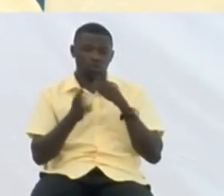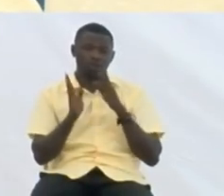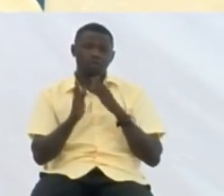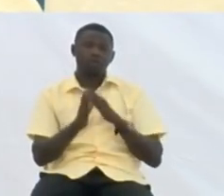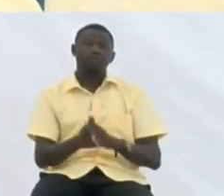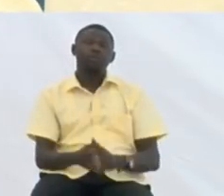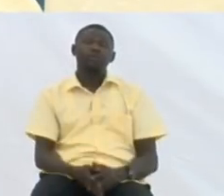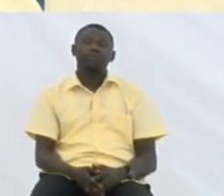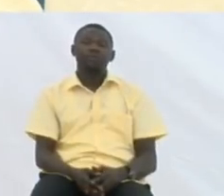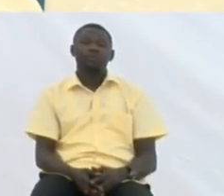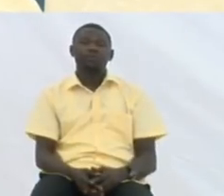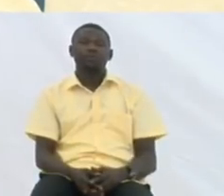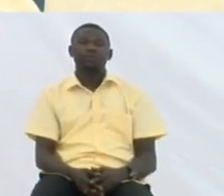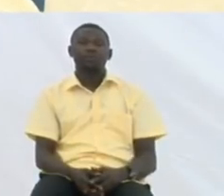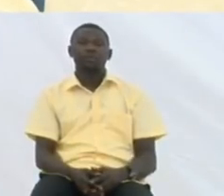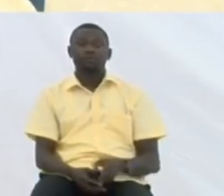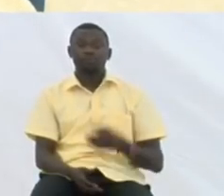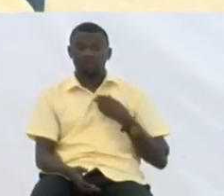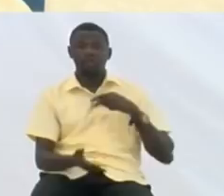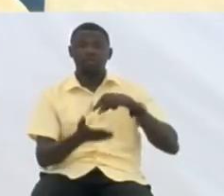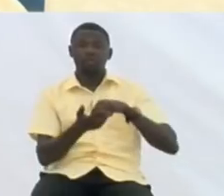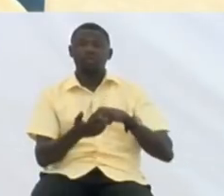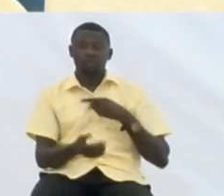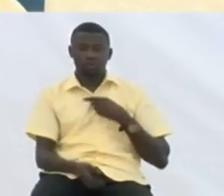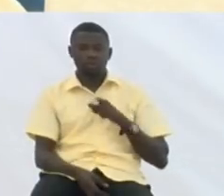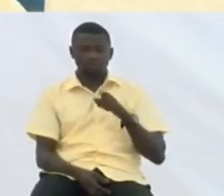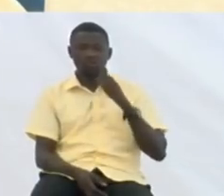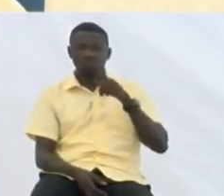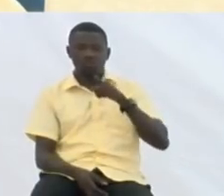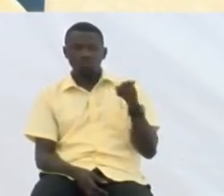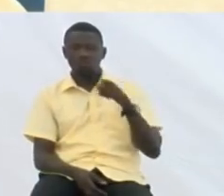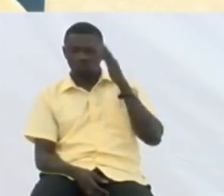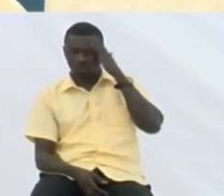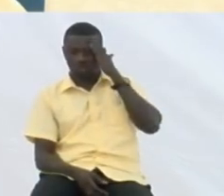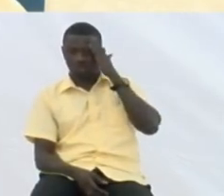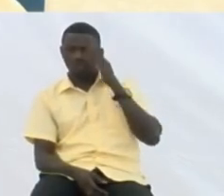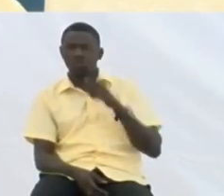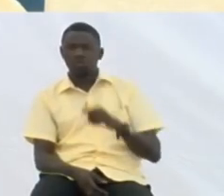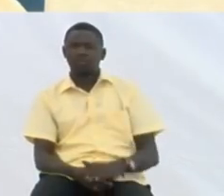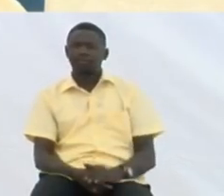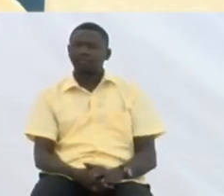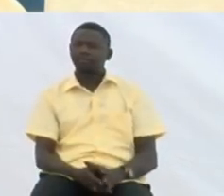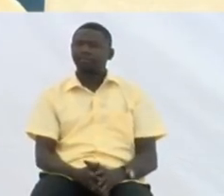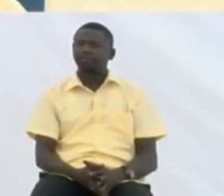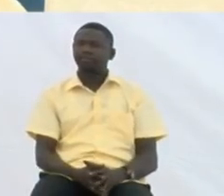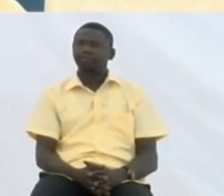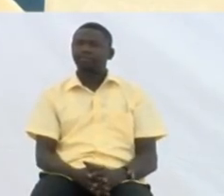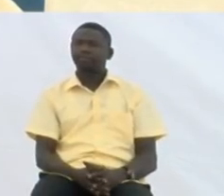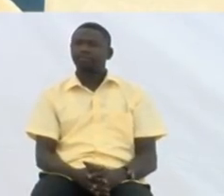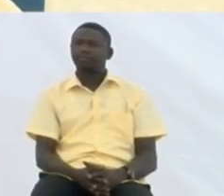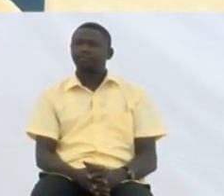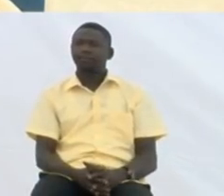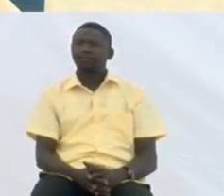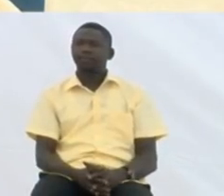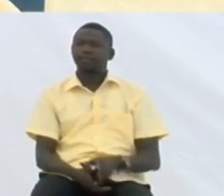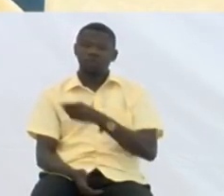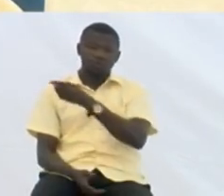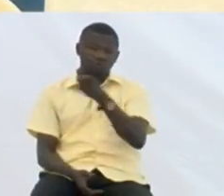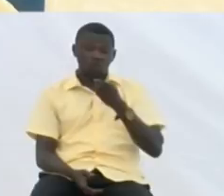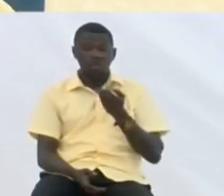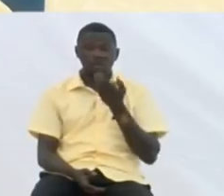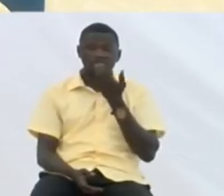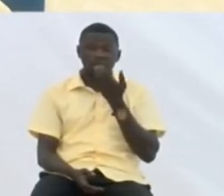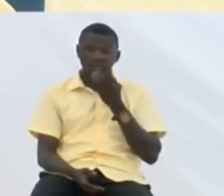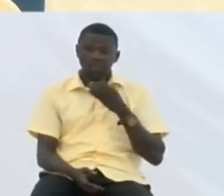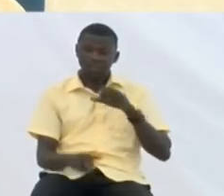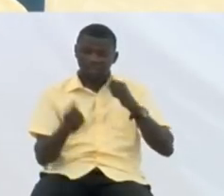on truth. I got up and said to them, okay, you will know.